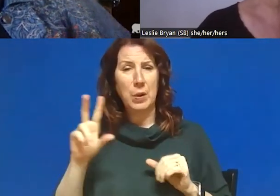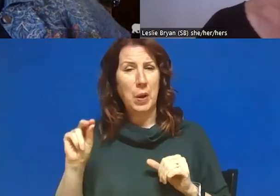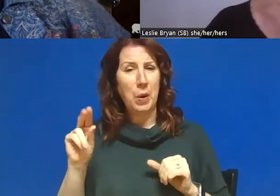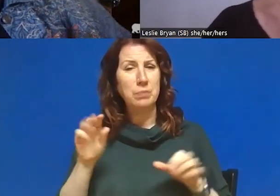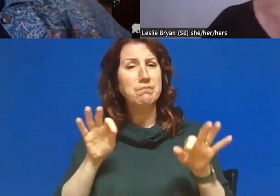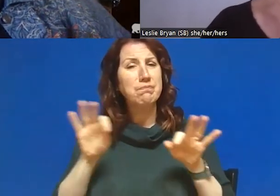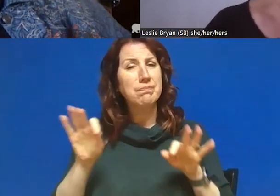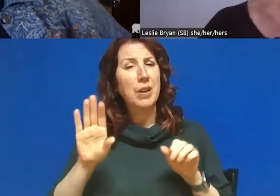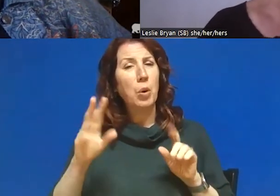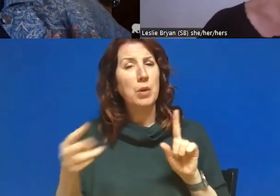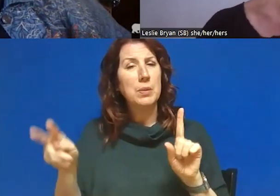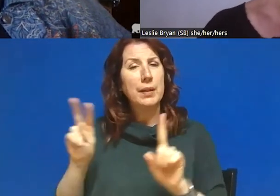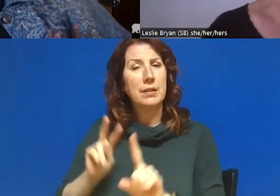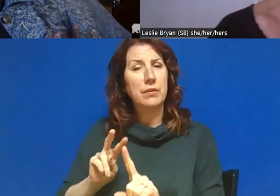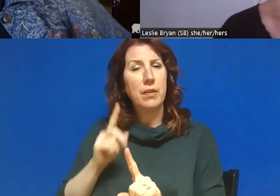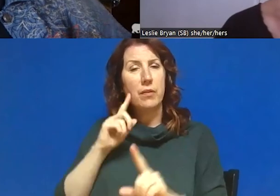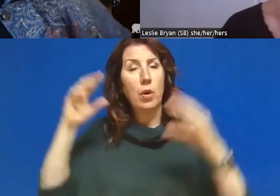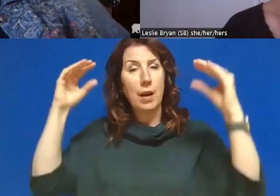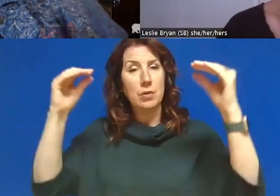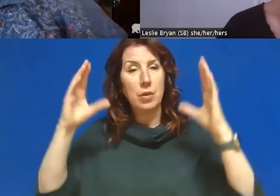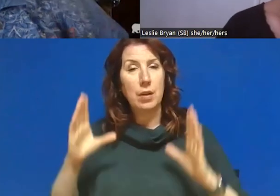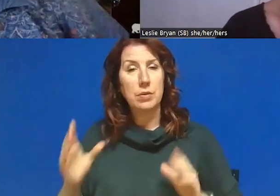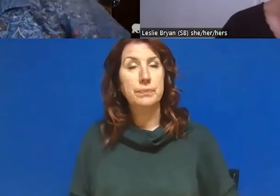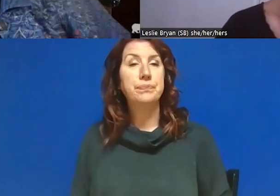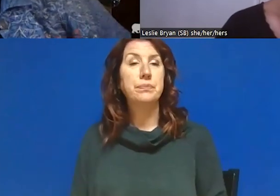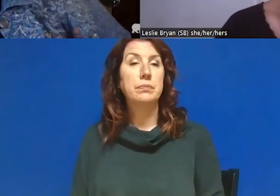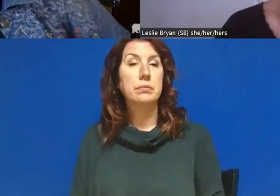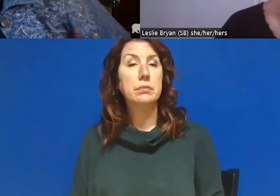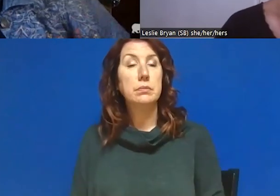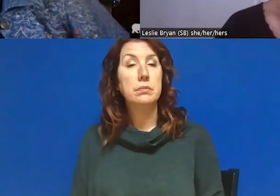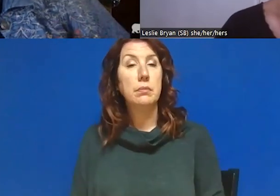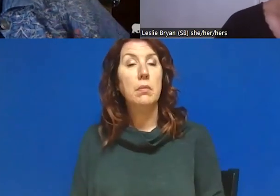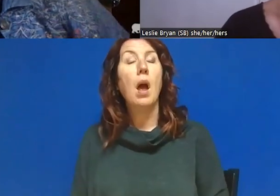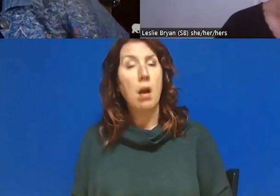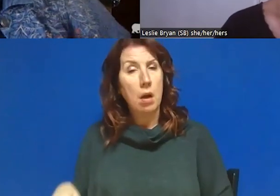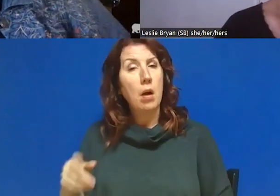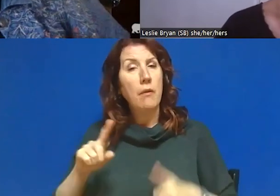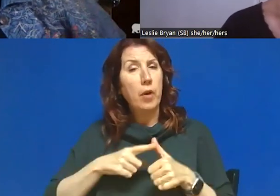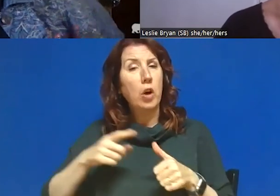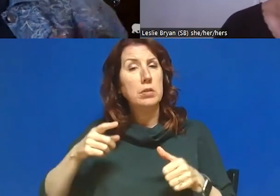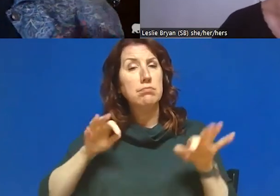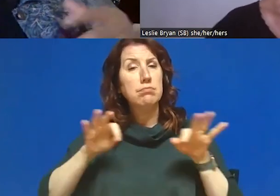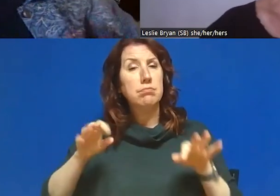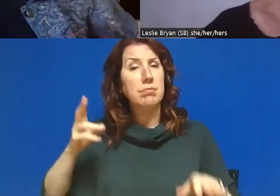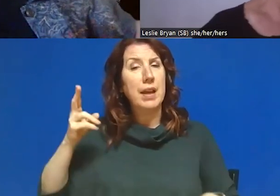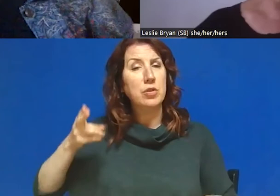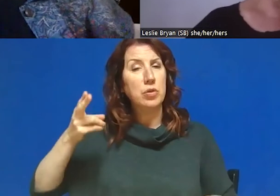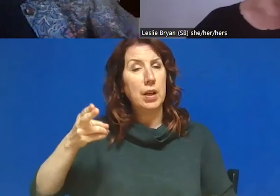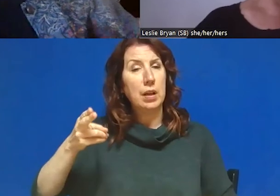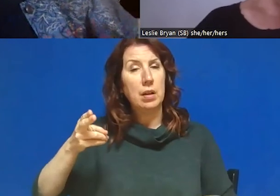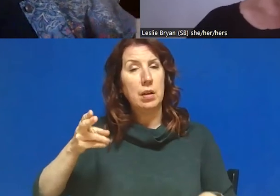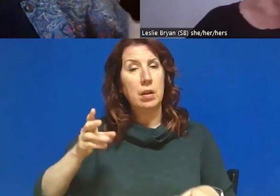give us your perspective on this for educators? Yeah, so I first want to give you a little bit of history as to where person first language comes